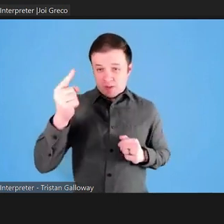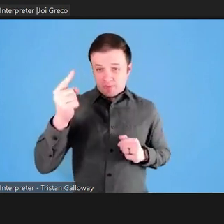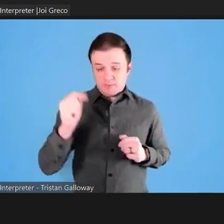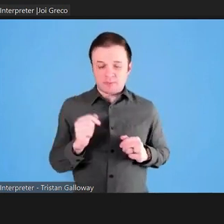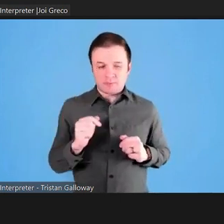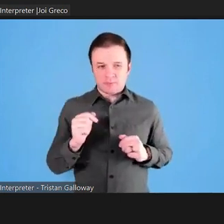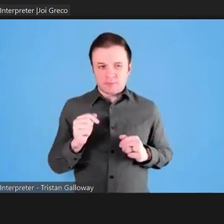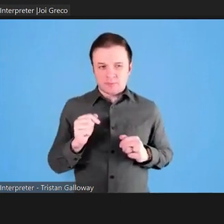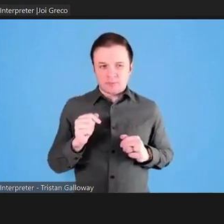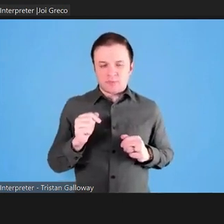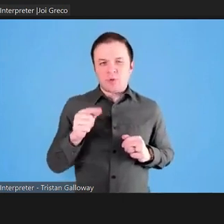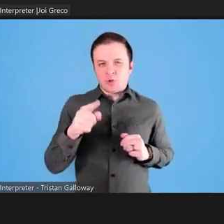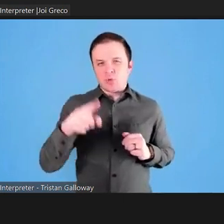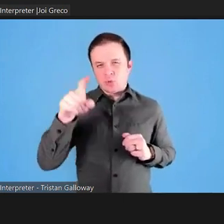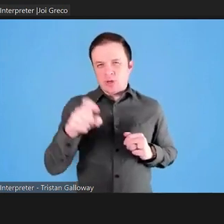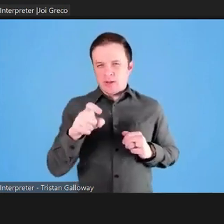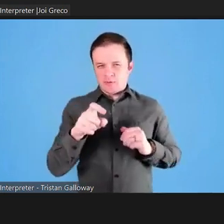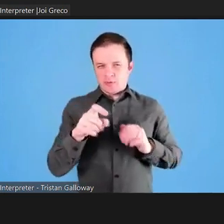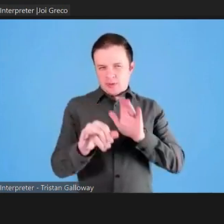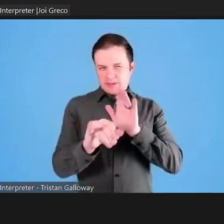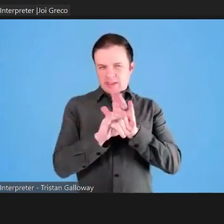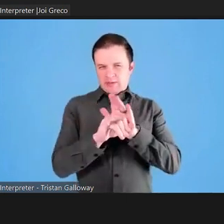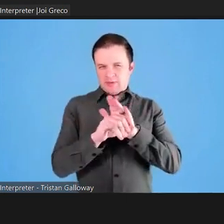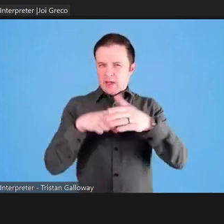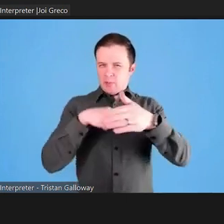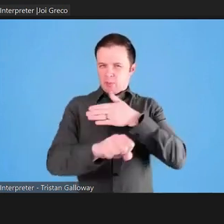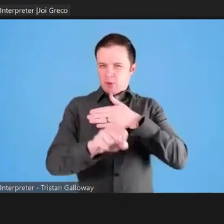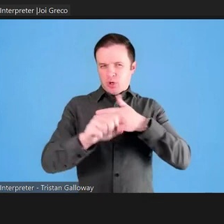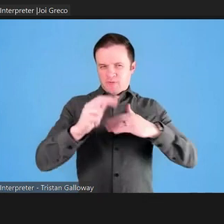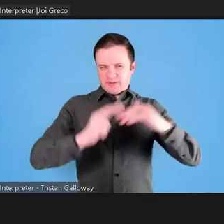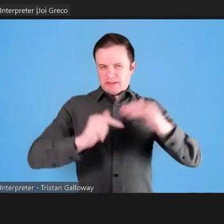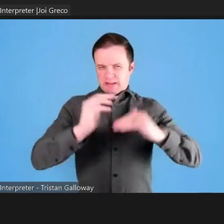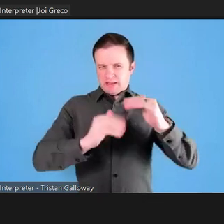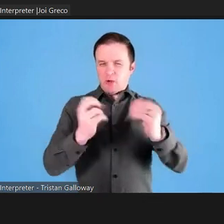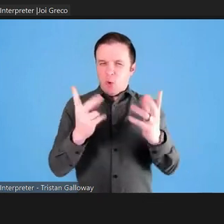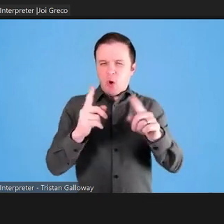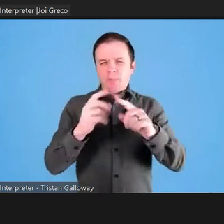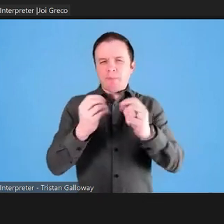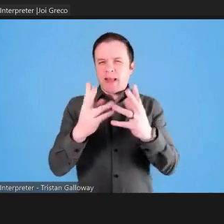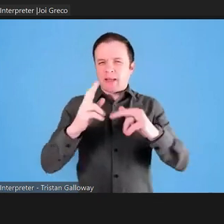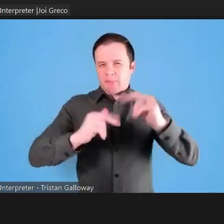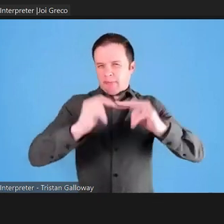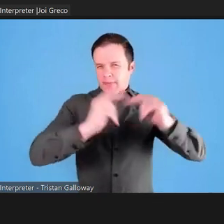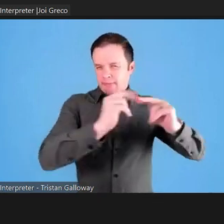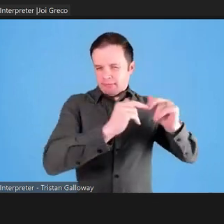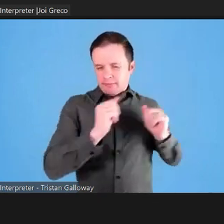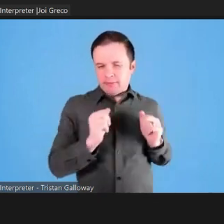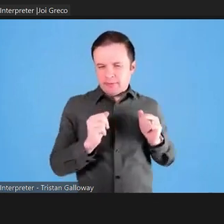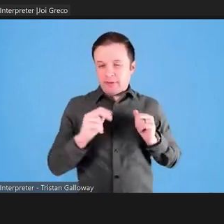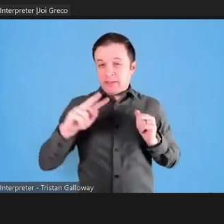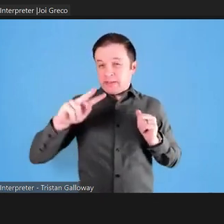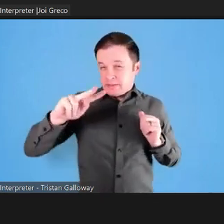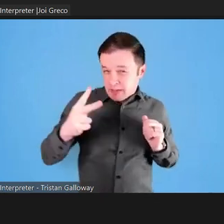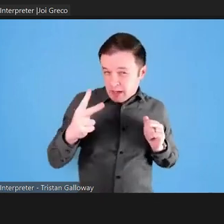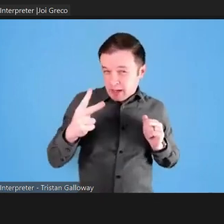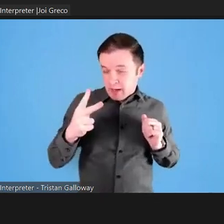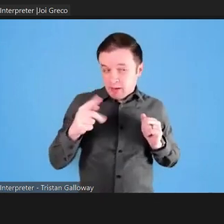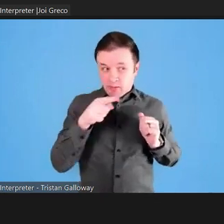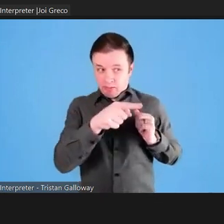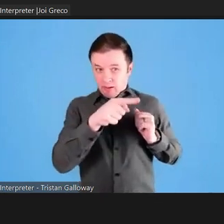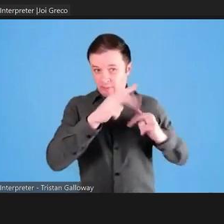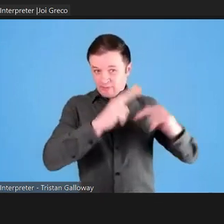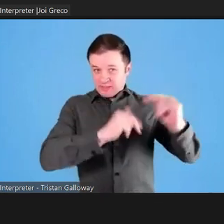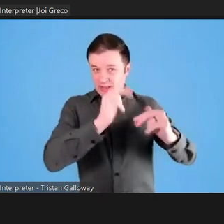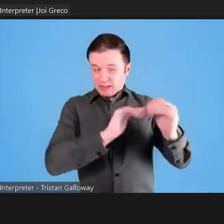will need to identify a birth facility or facilities. In step 2, you will make contact with that birth